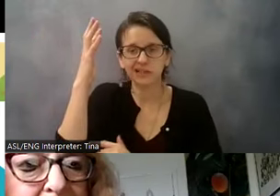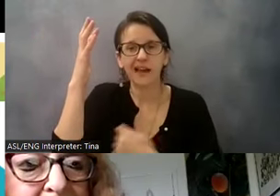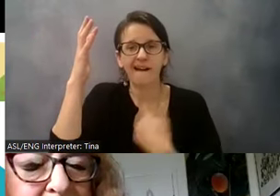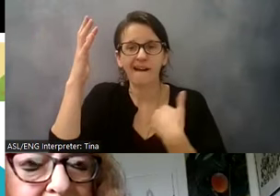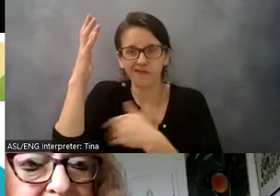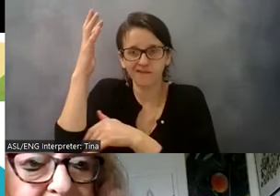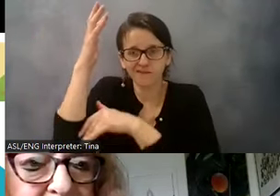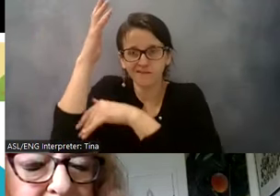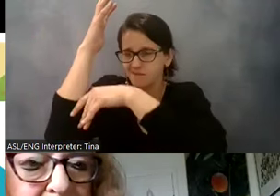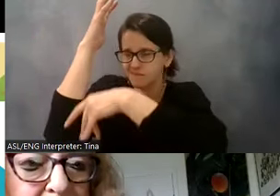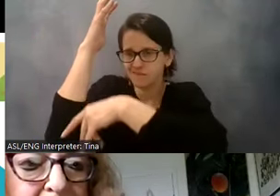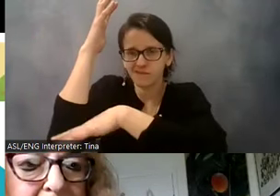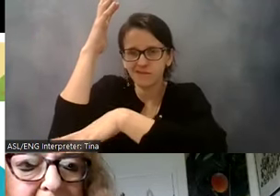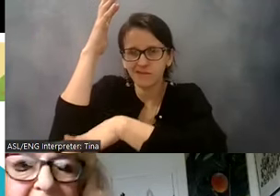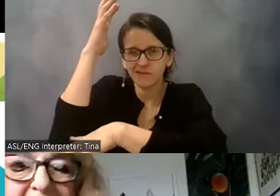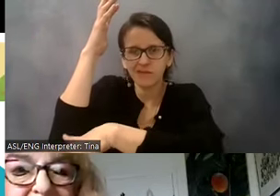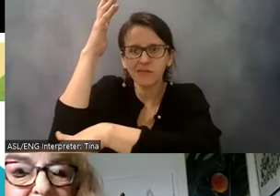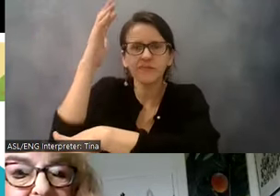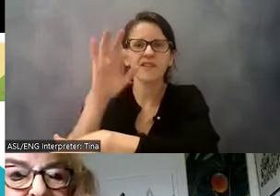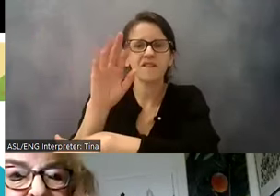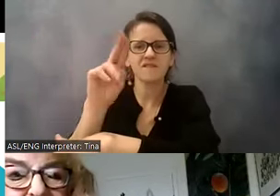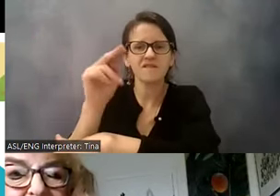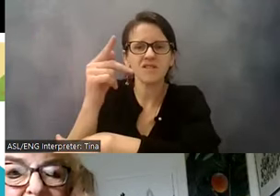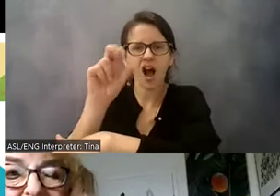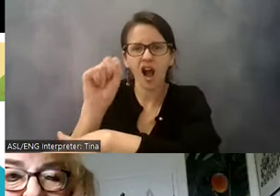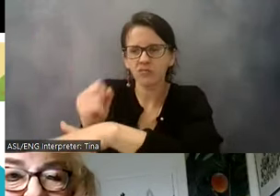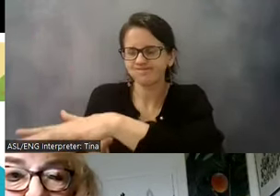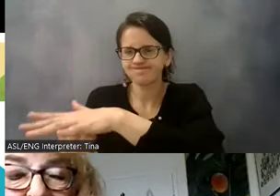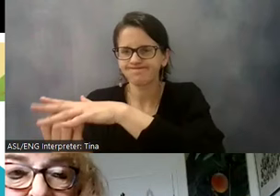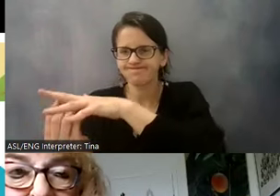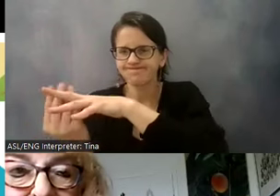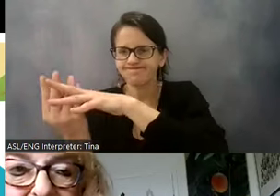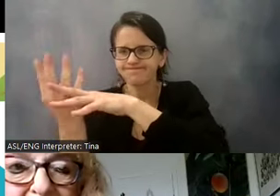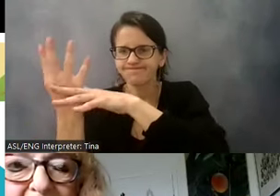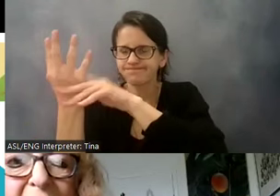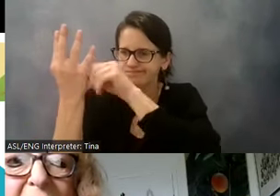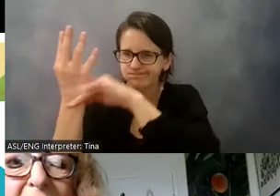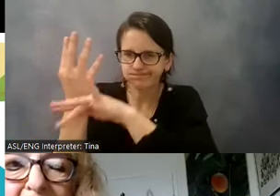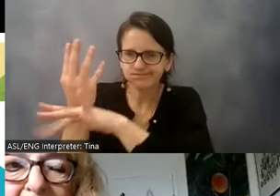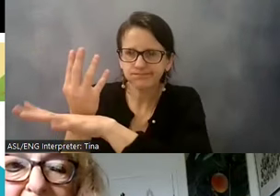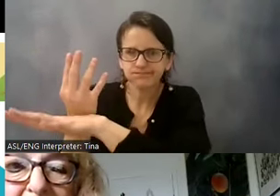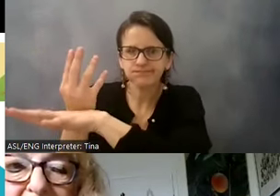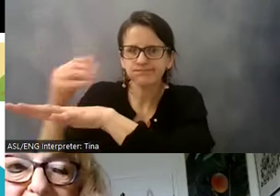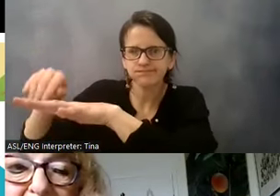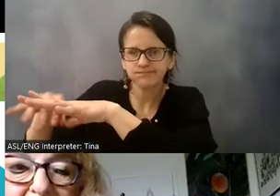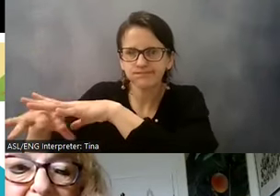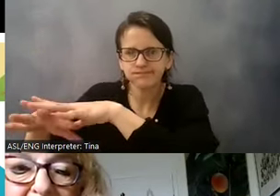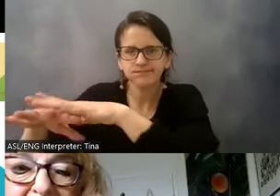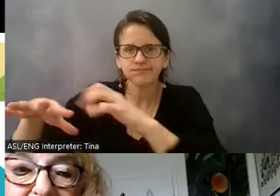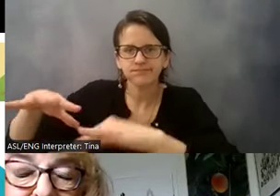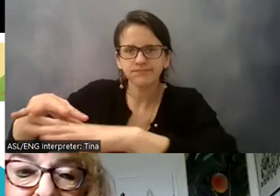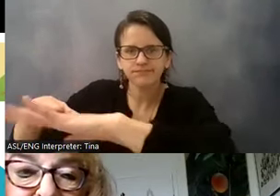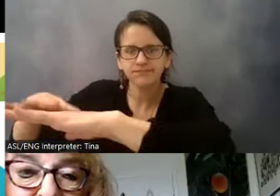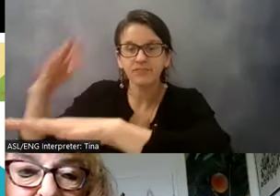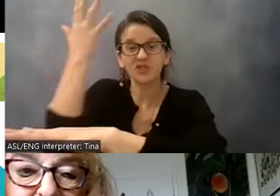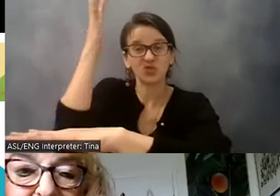fungal mycelia below the ground, and these mycelia allow the trees to communicate with each other and